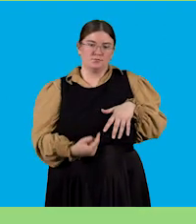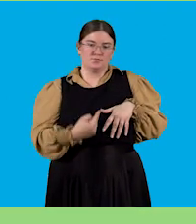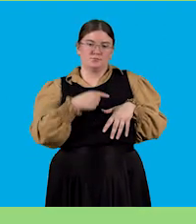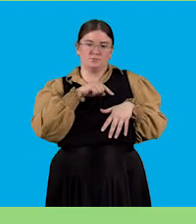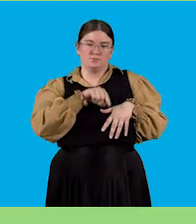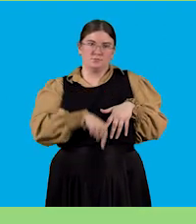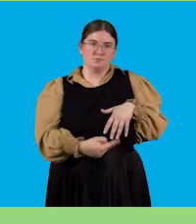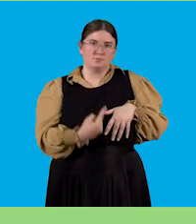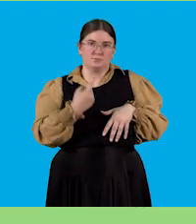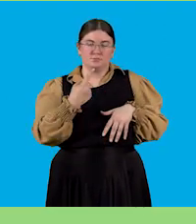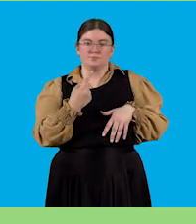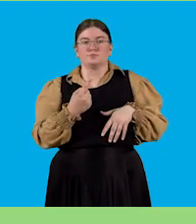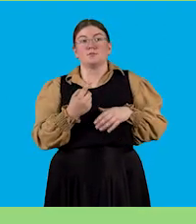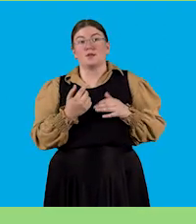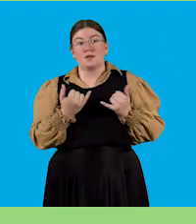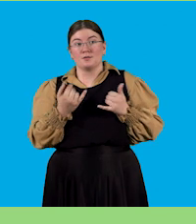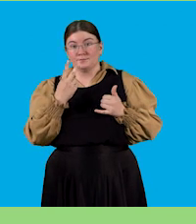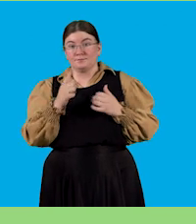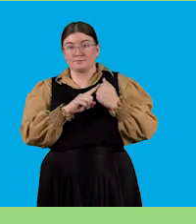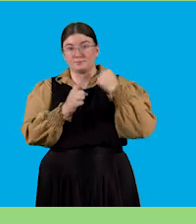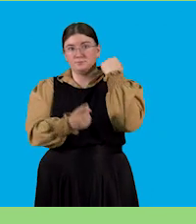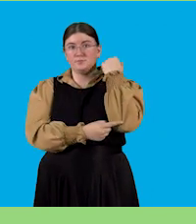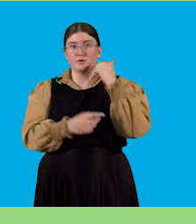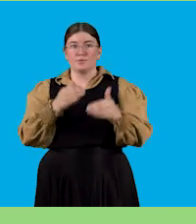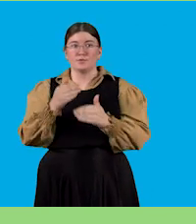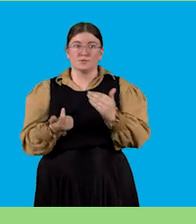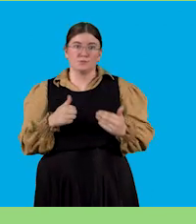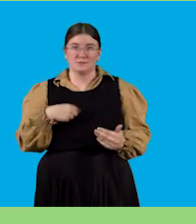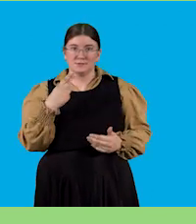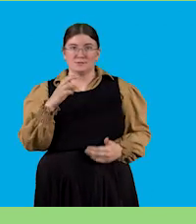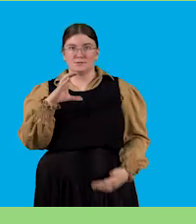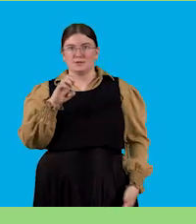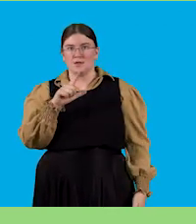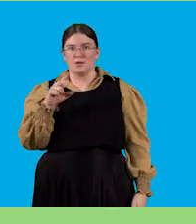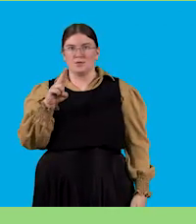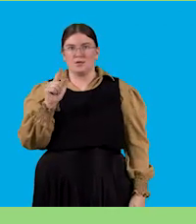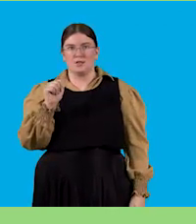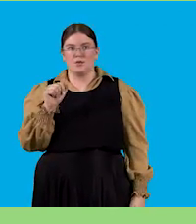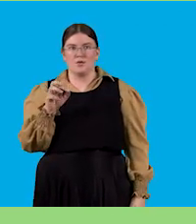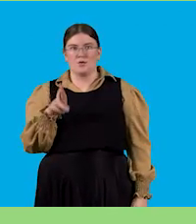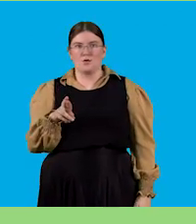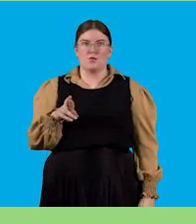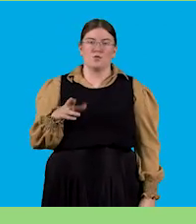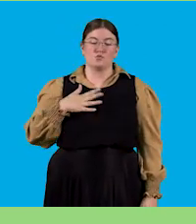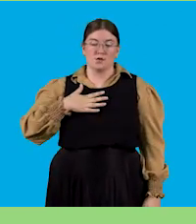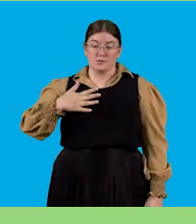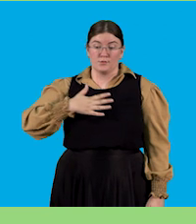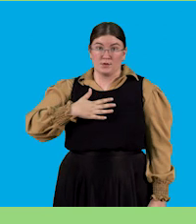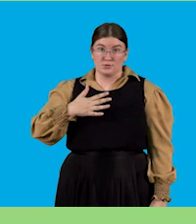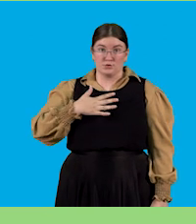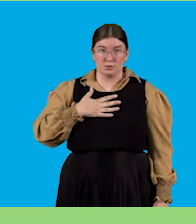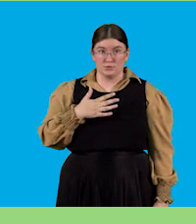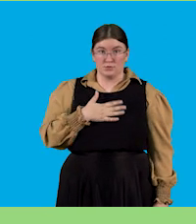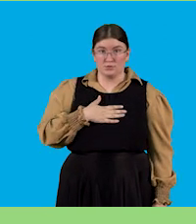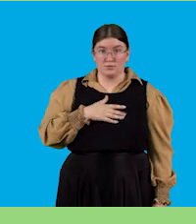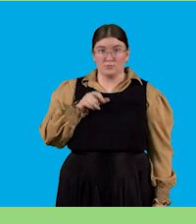Now looking at the last process that is related to the respiratory system, we have cellular respiration.